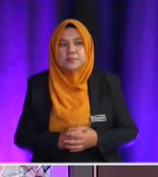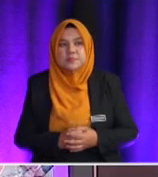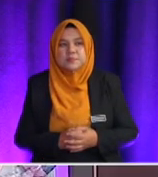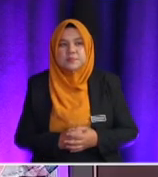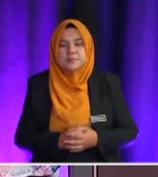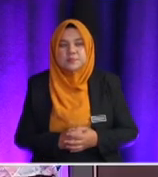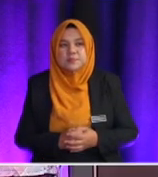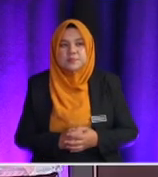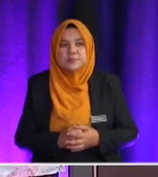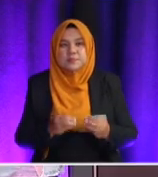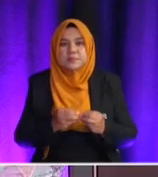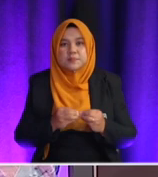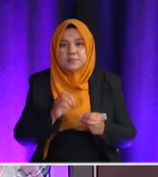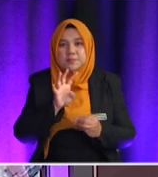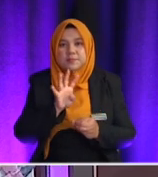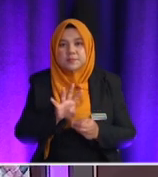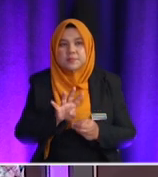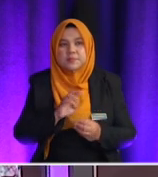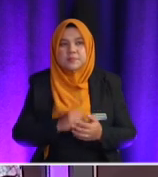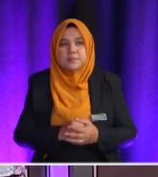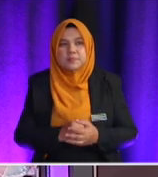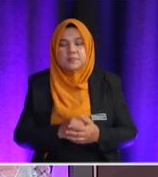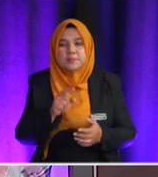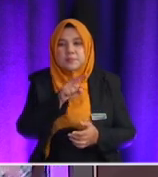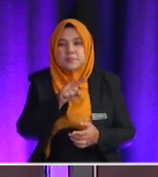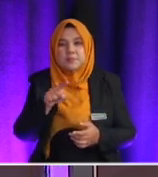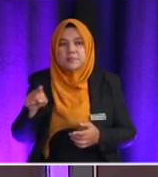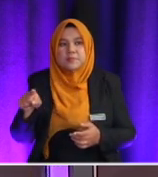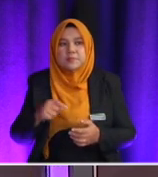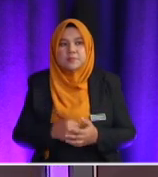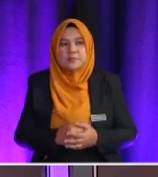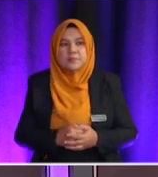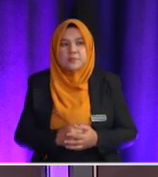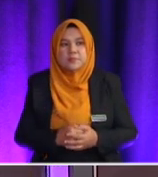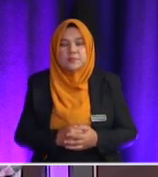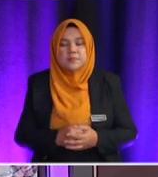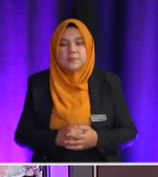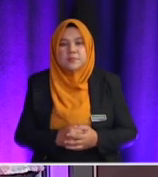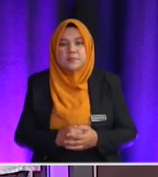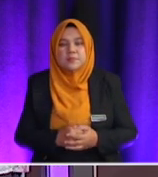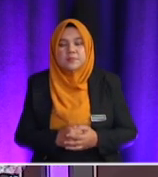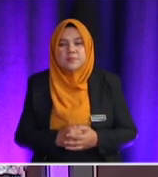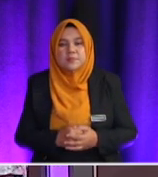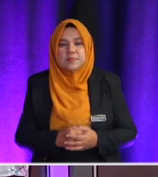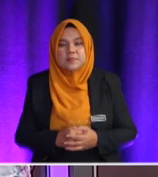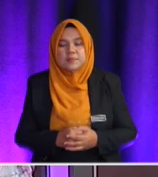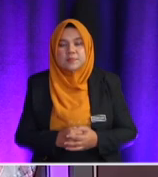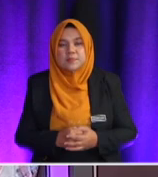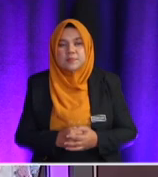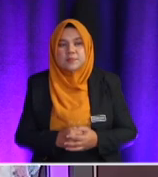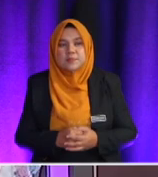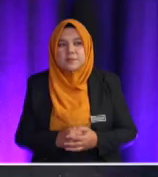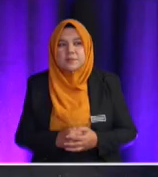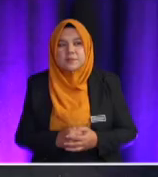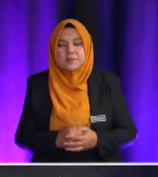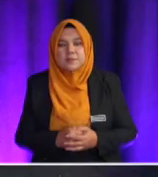get question number four. This one for across. Mm-hmm. So this one is quite long, right? Yes. Mm. But you have already three